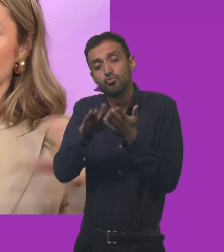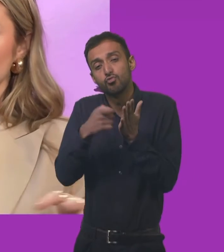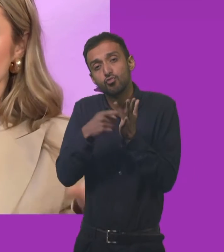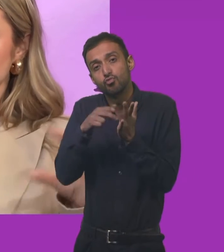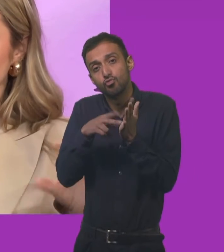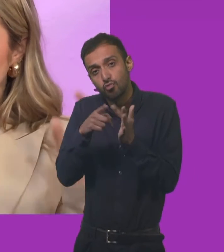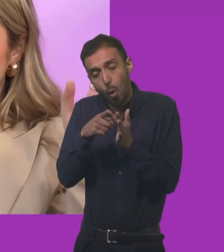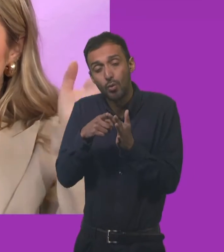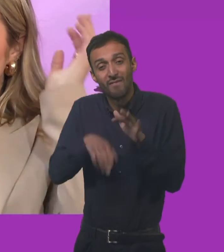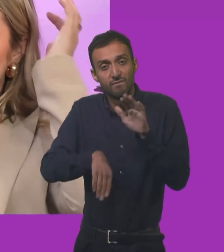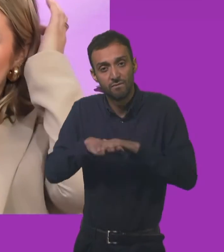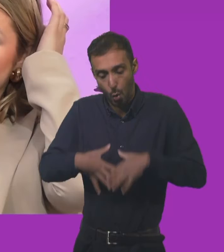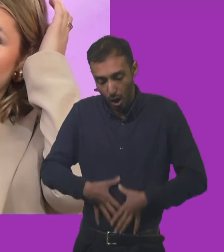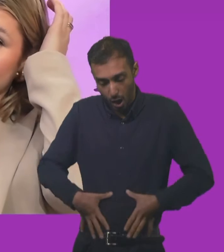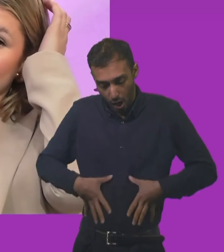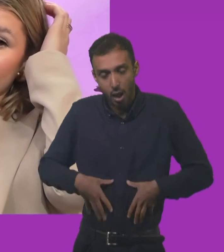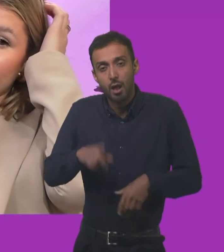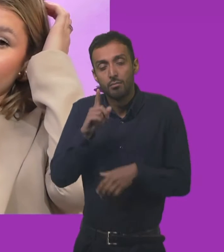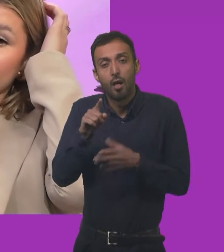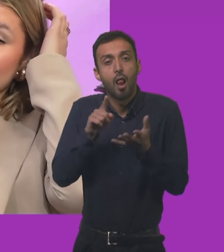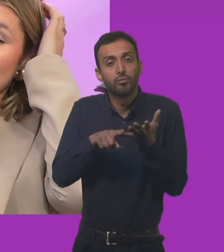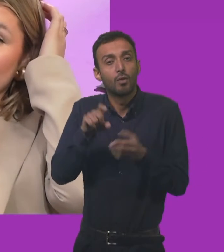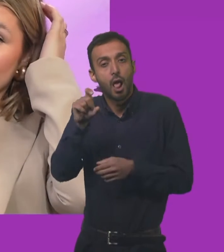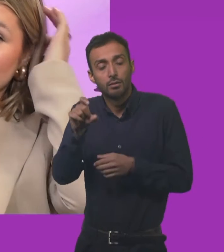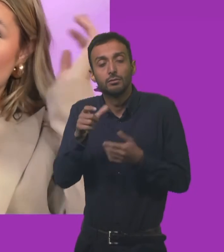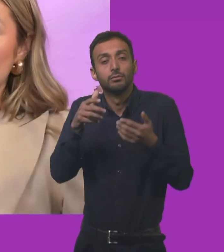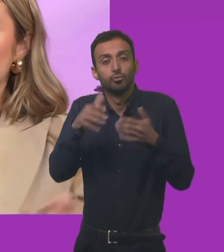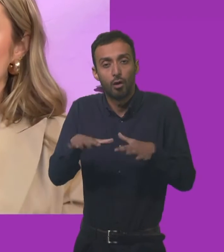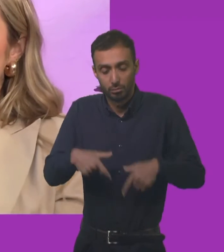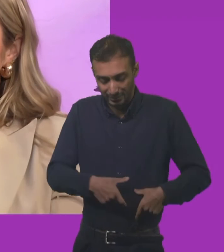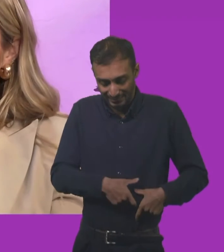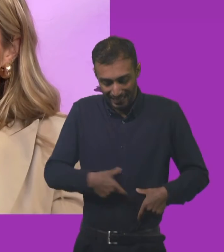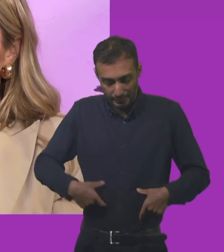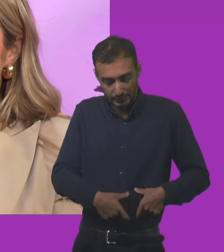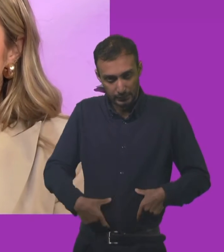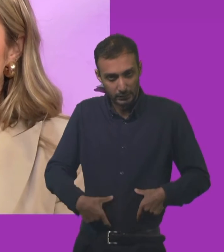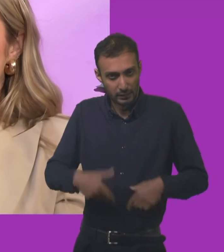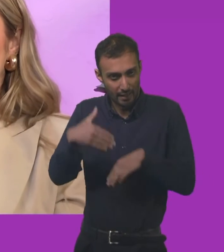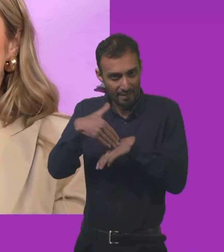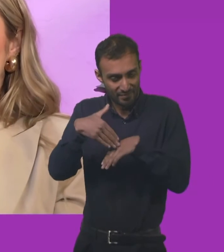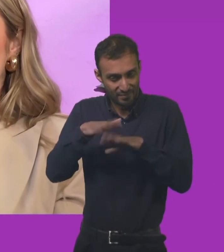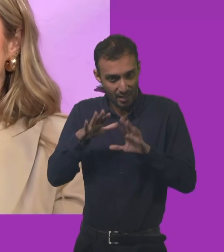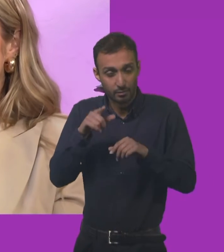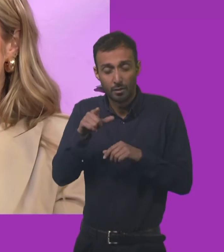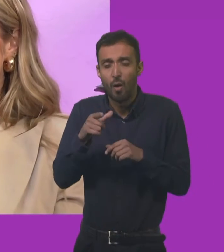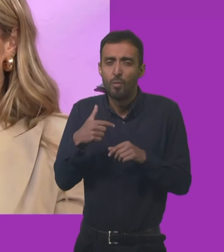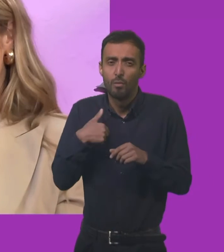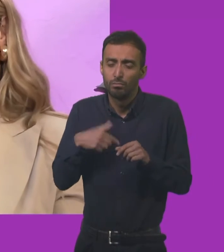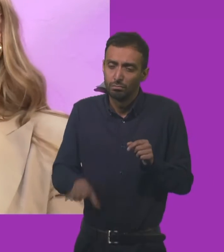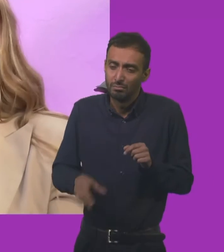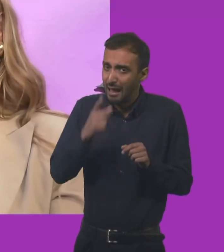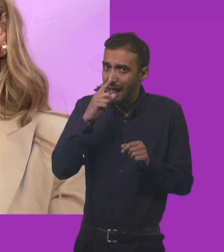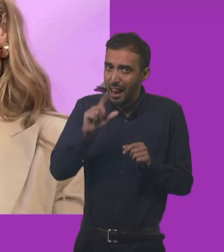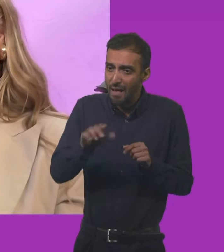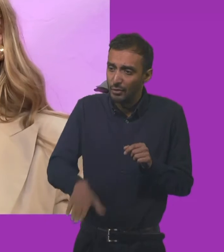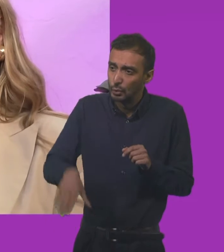is just your large intestine. Right. So yeah, I was really unwell for a long time. I mean, from 11 till 18, and then I had